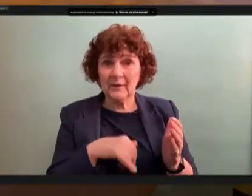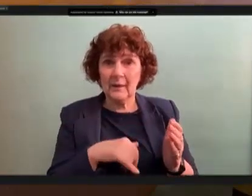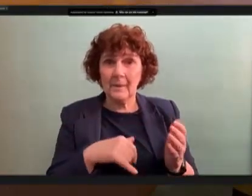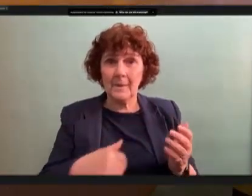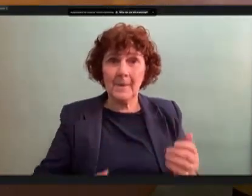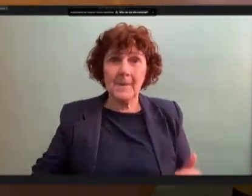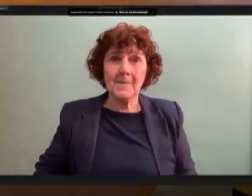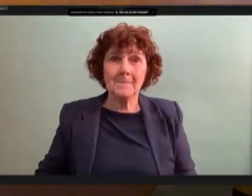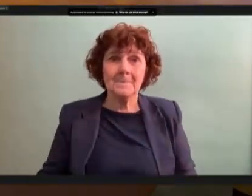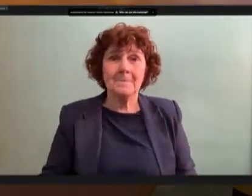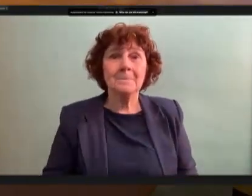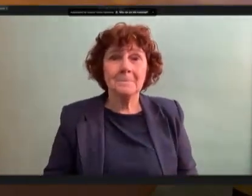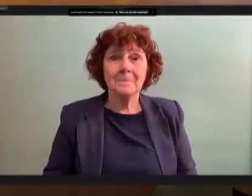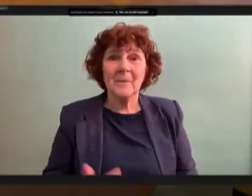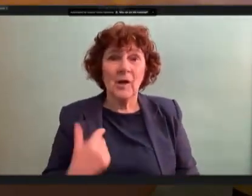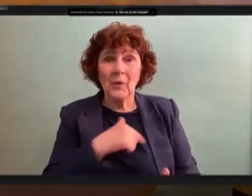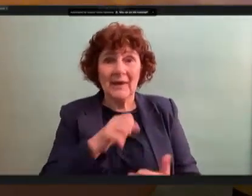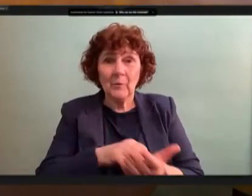in the record.